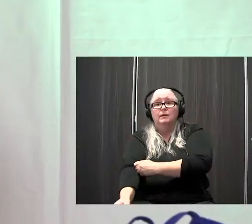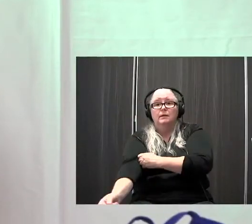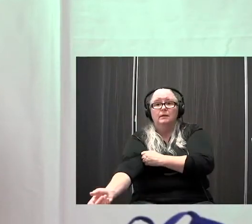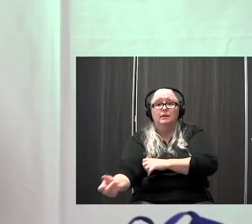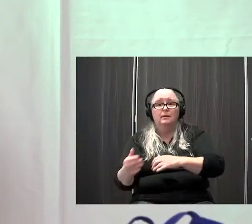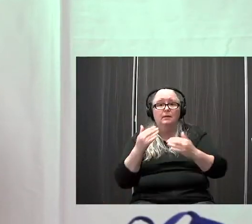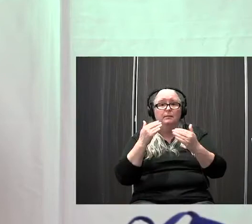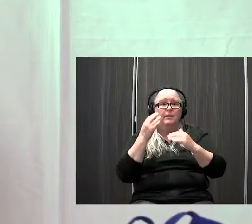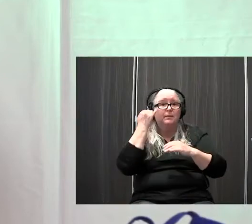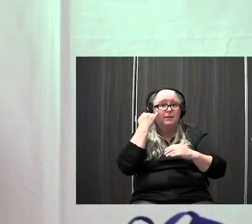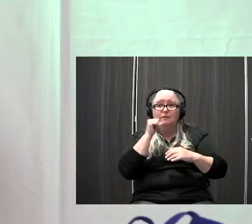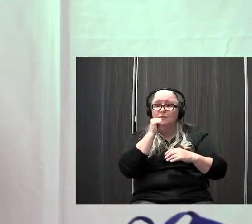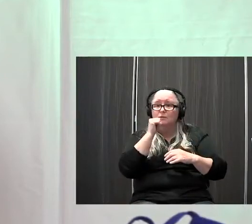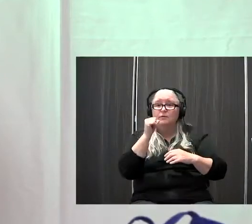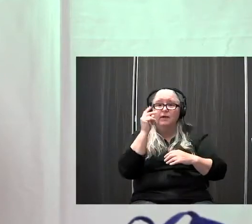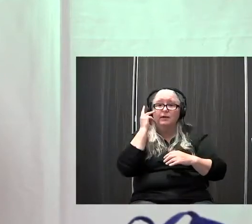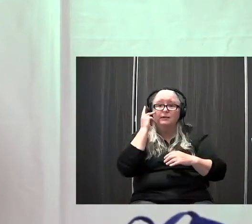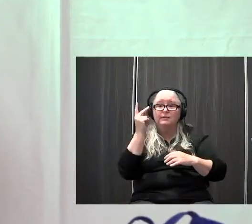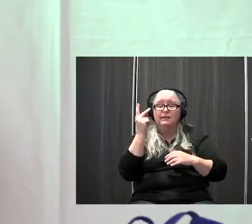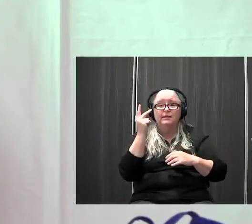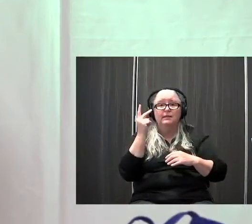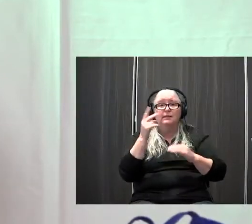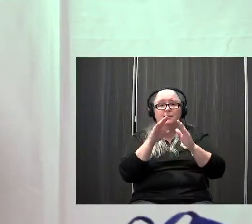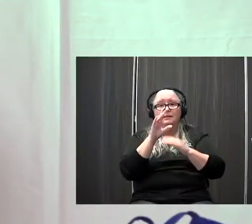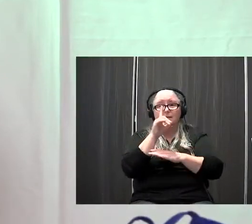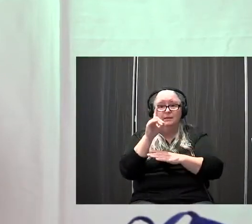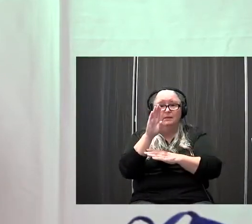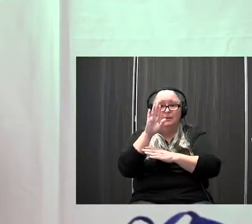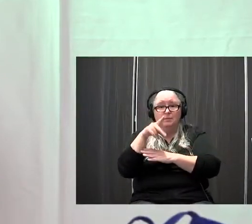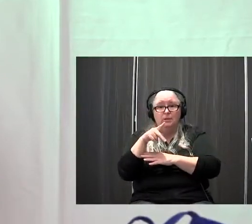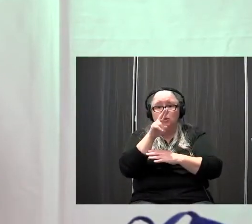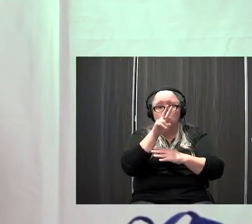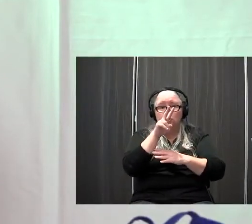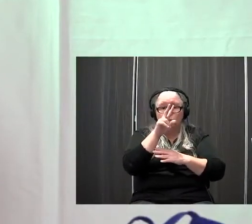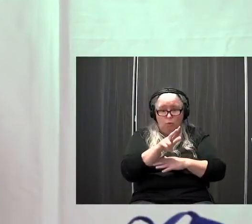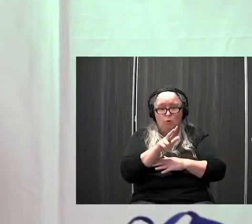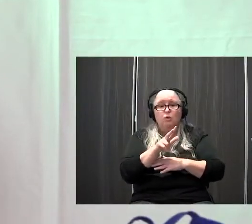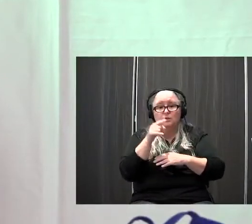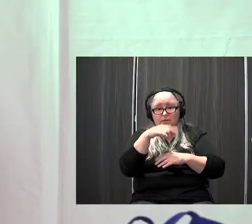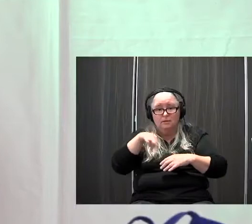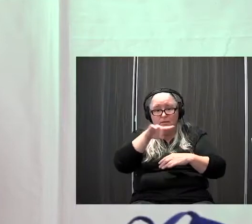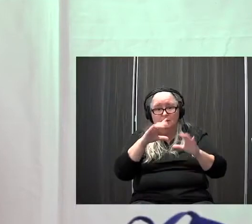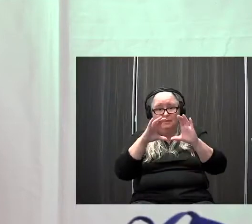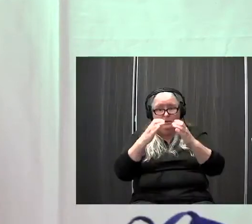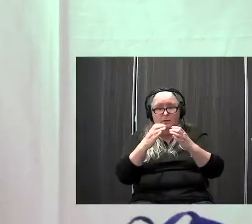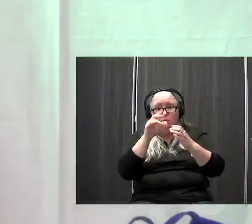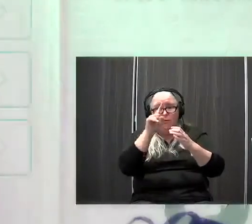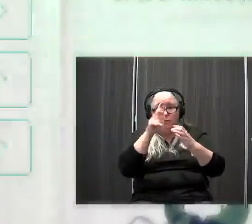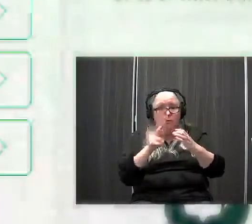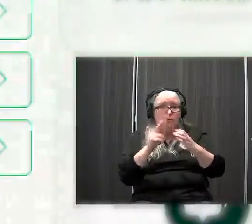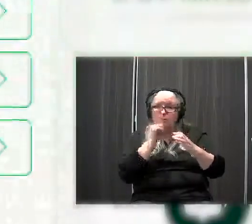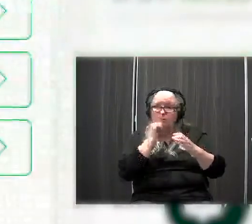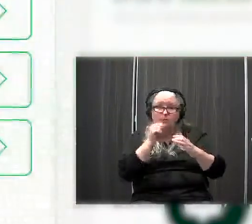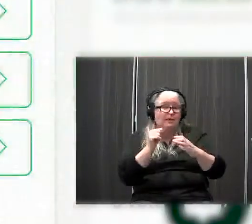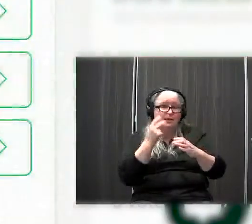a developmental pediatrician. And again, there's to some degree that may be related to one, not knowing what one was, and